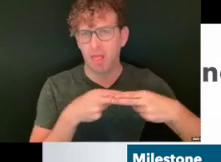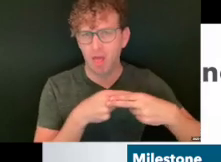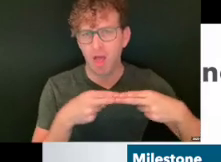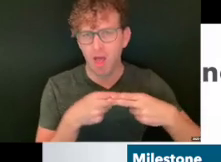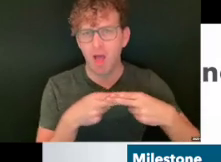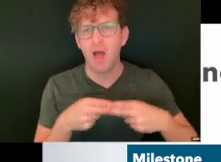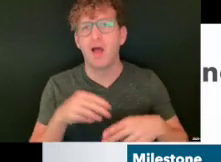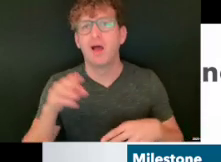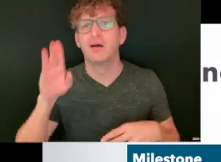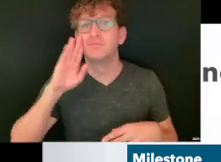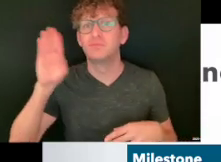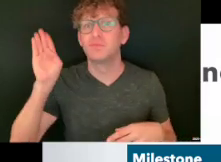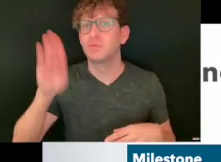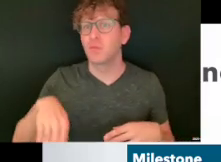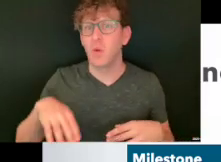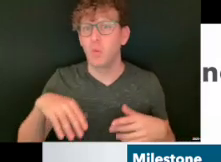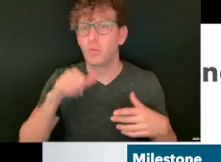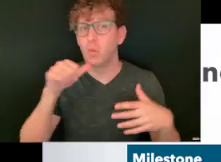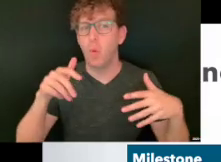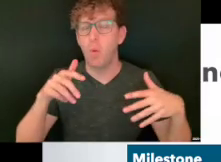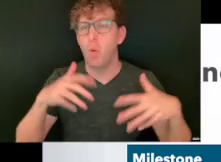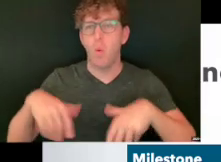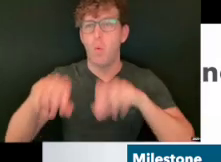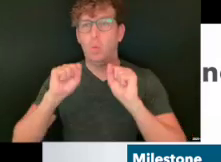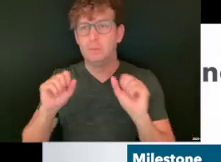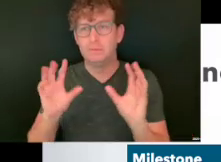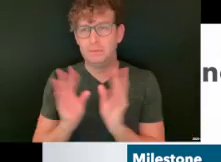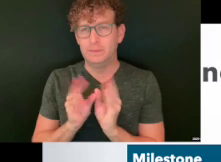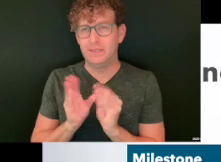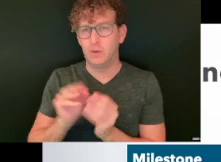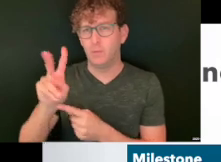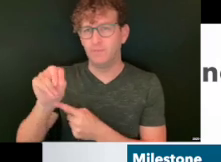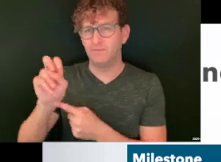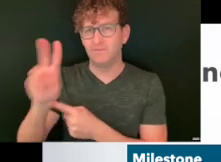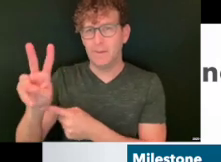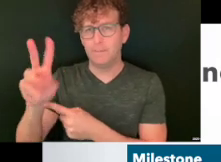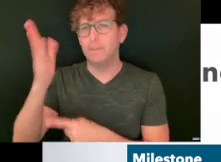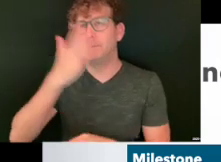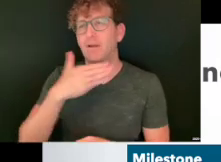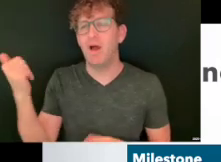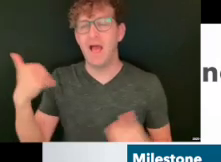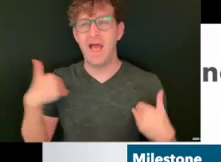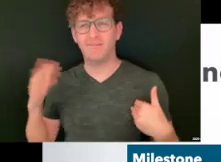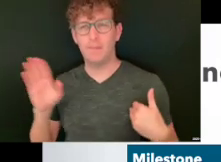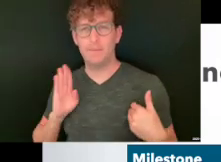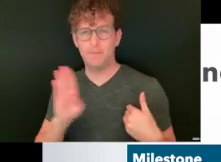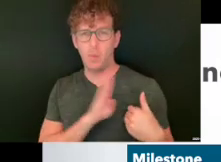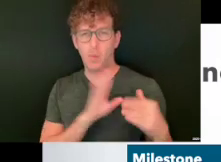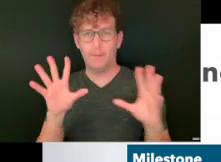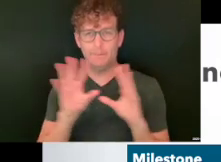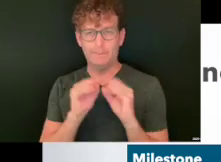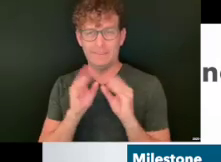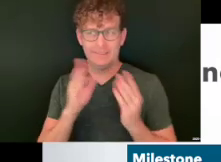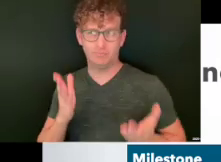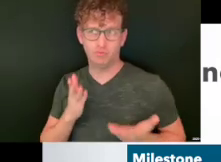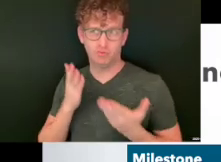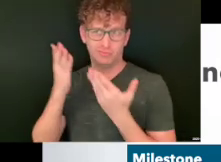evening community meeting that same day. It might be on the slide. Oh yeah, it is on the slide there.